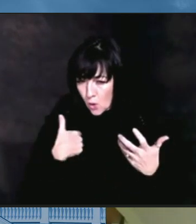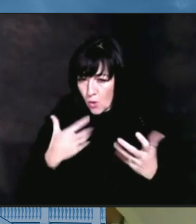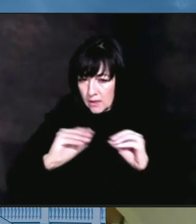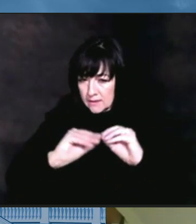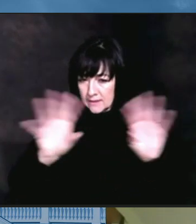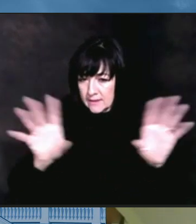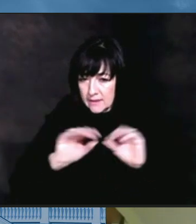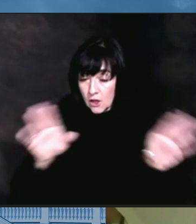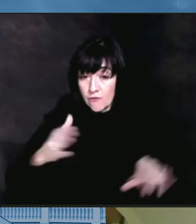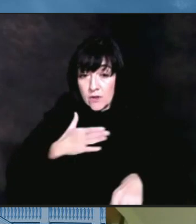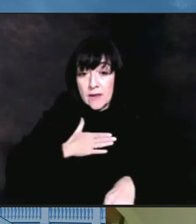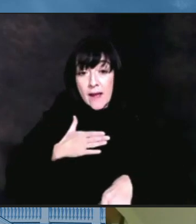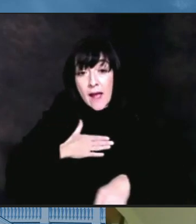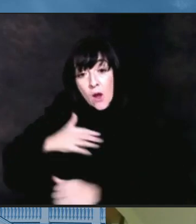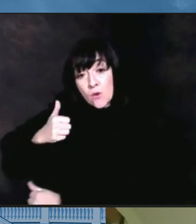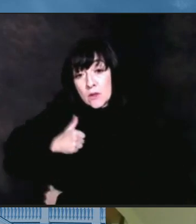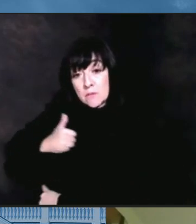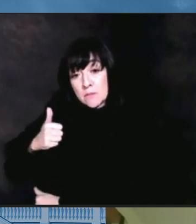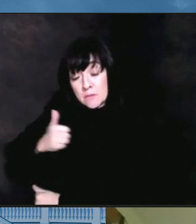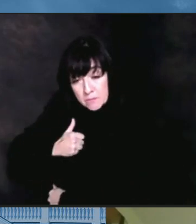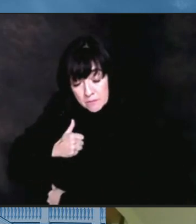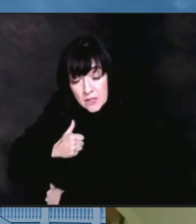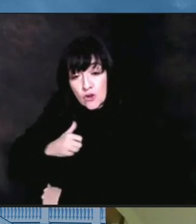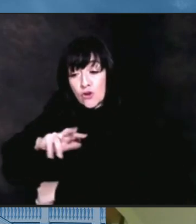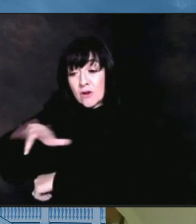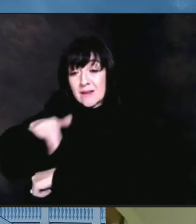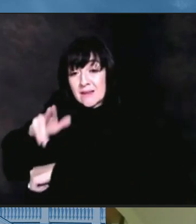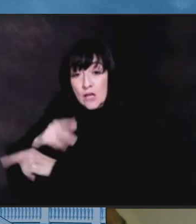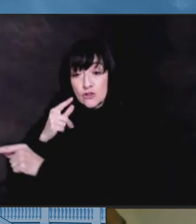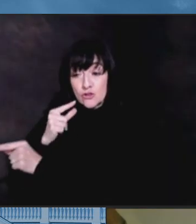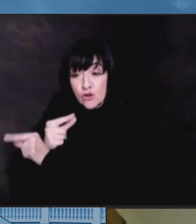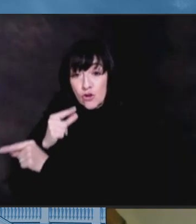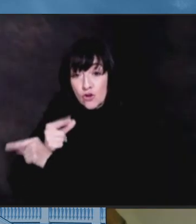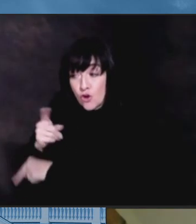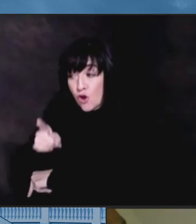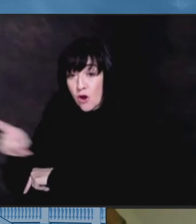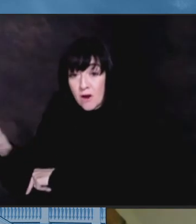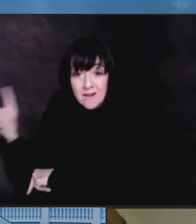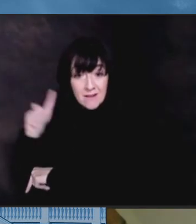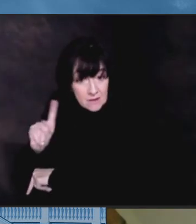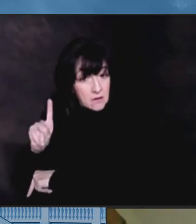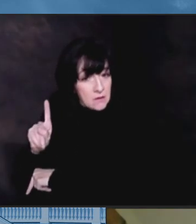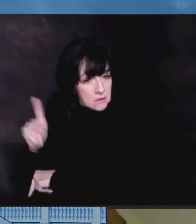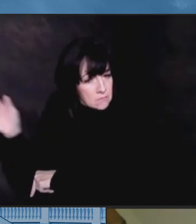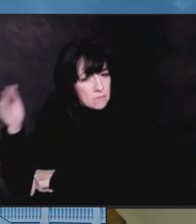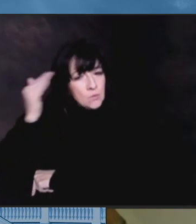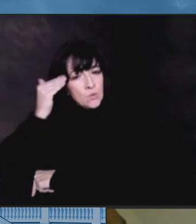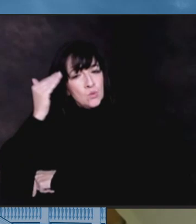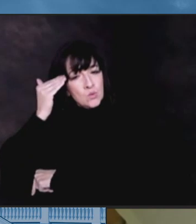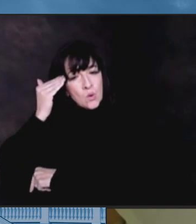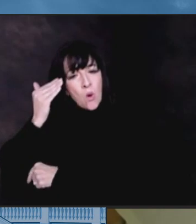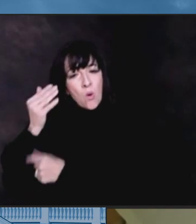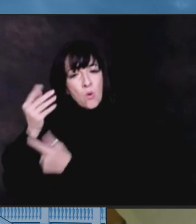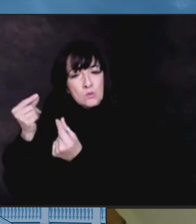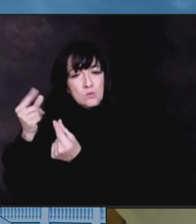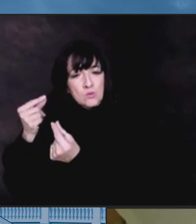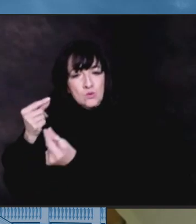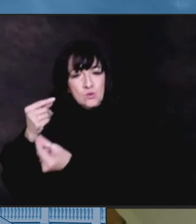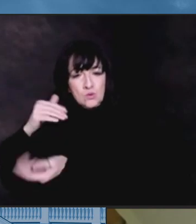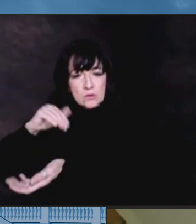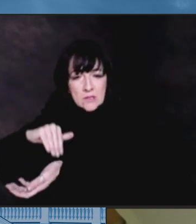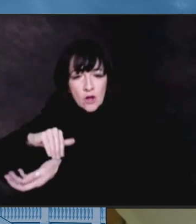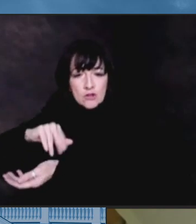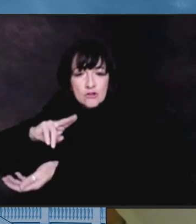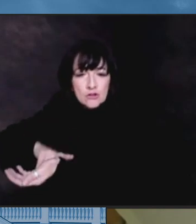our National Guard men and women who have healthcare expertise. Remember, they have a day job, and we might be taking them away from that clinic